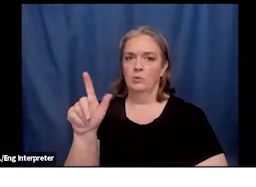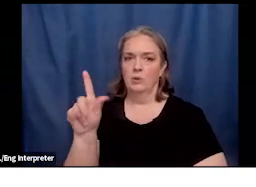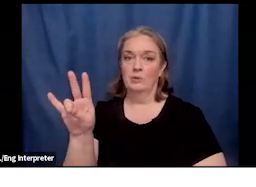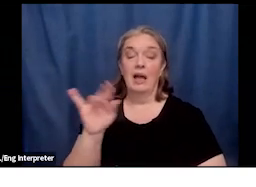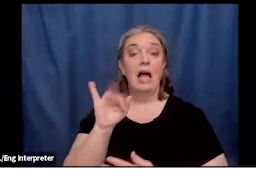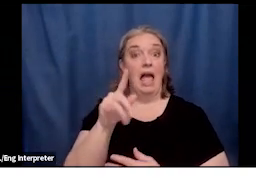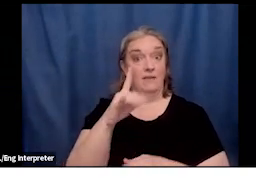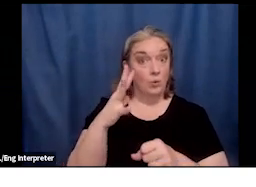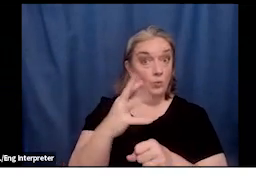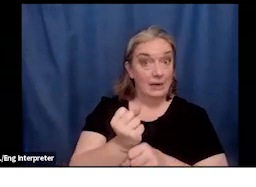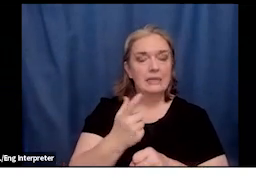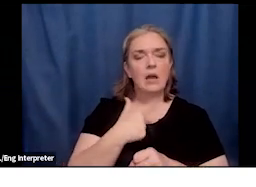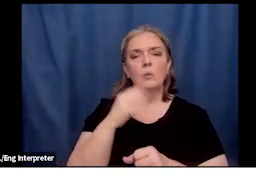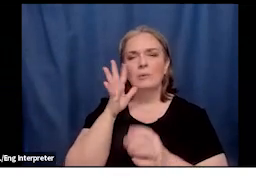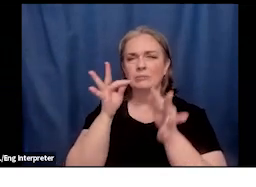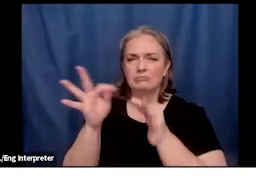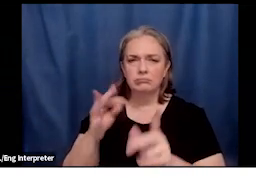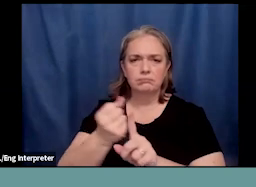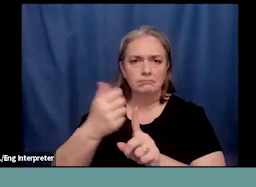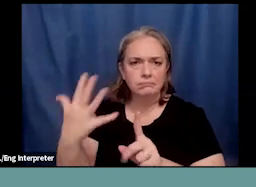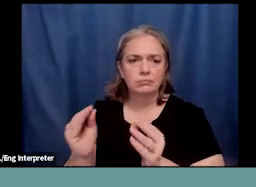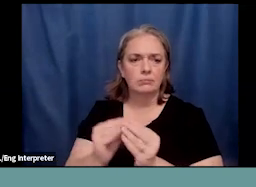in, all those things.